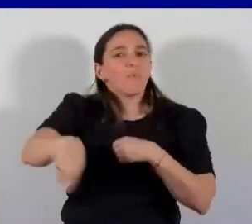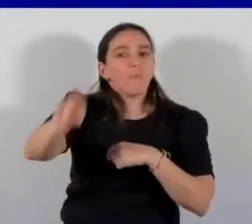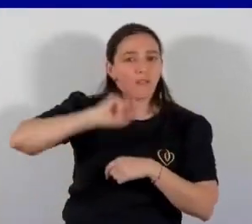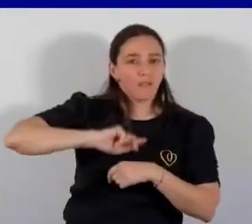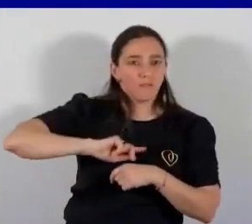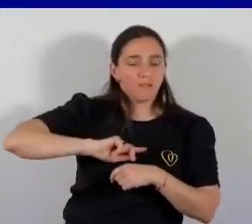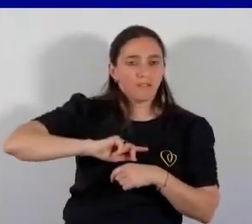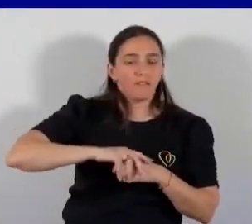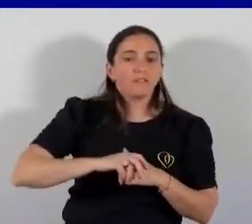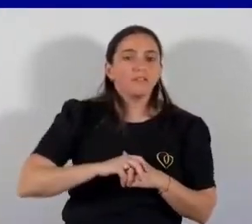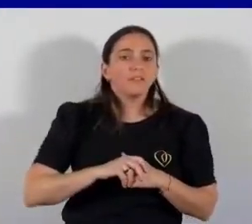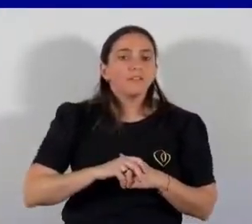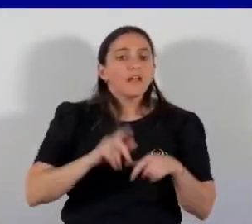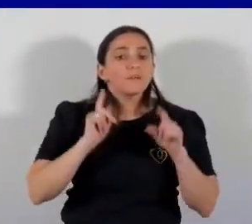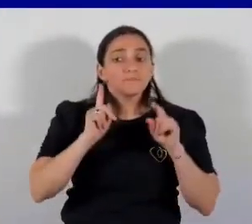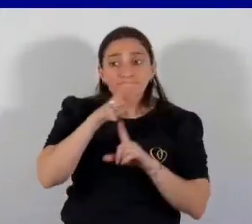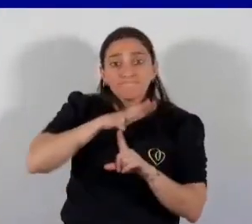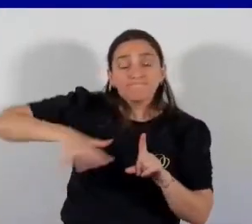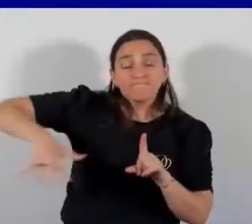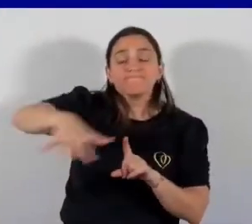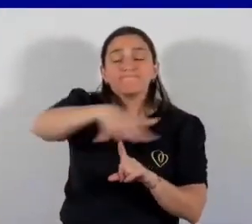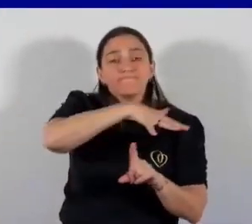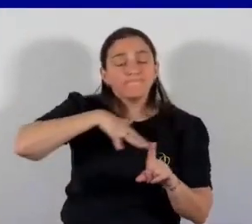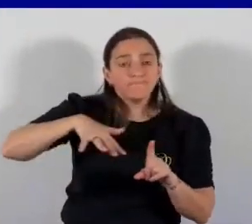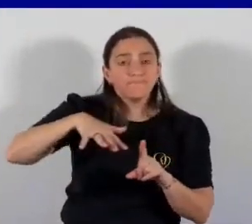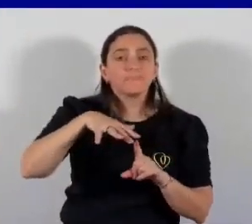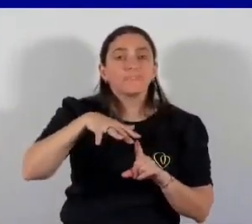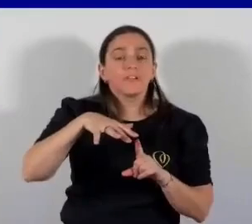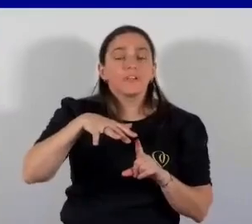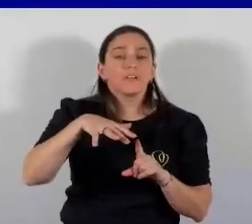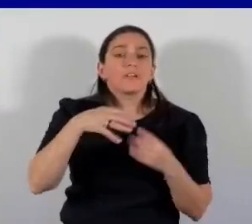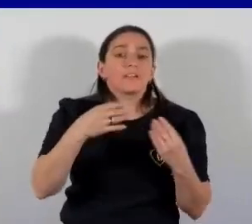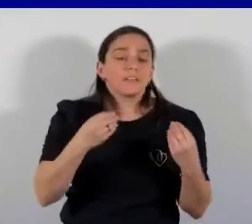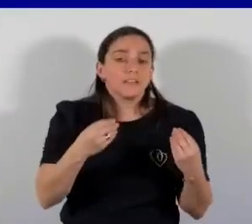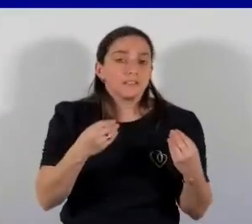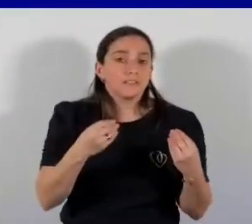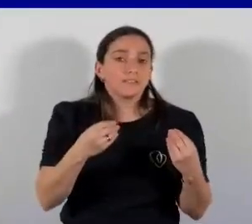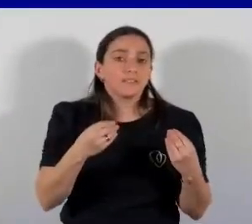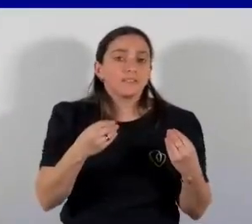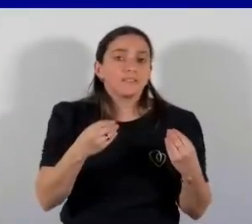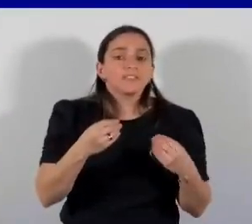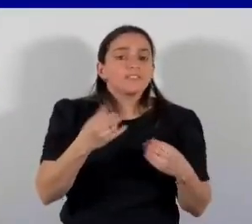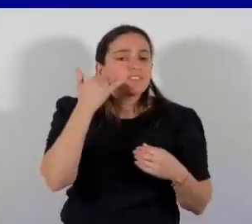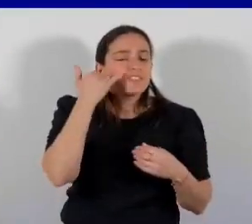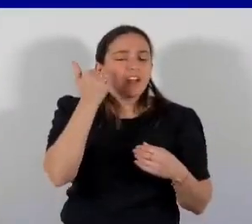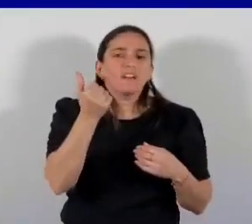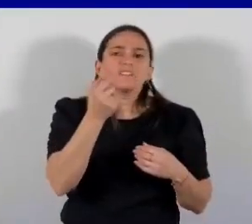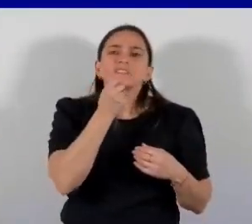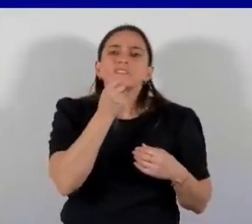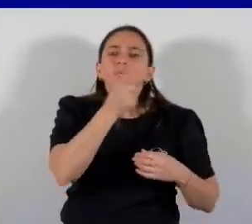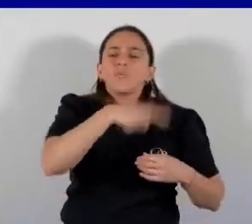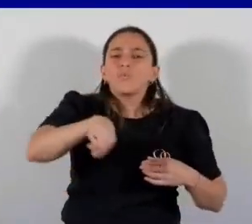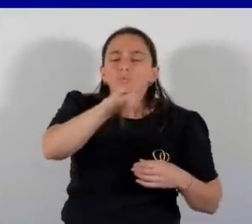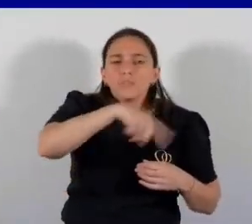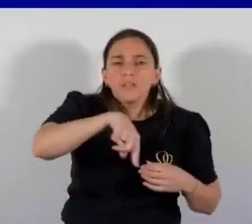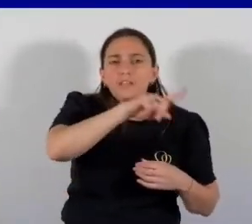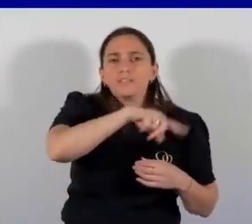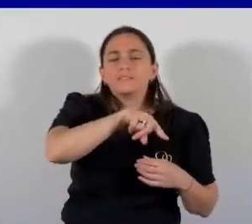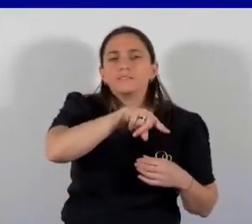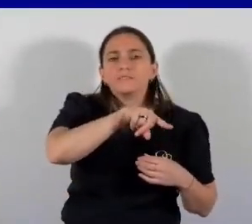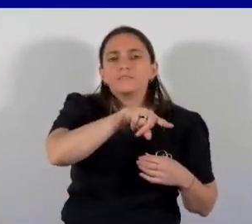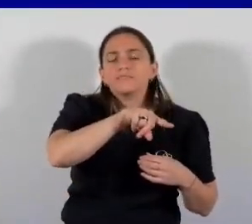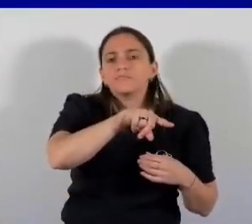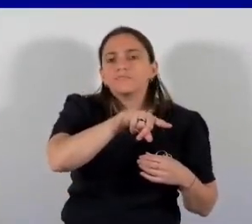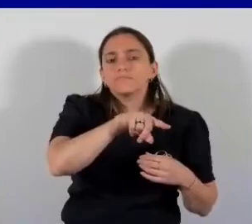to determine the internal return rate Básicamente, in that ya context. sea si ustedes Basically, se